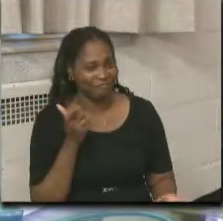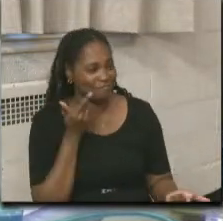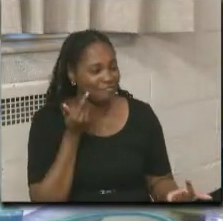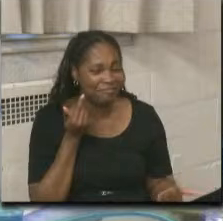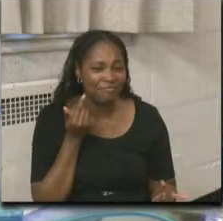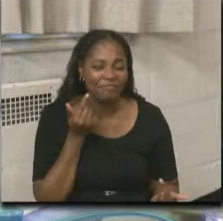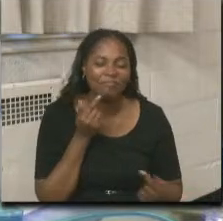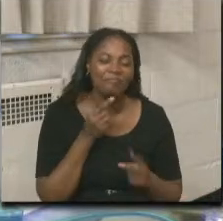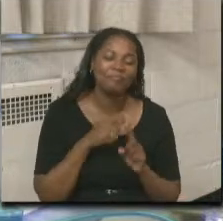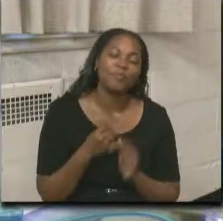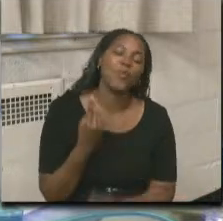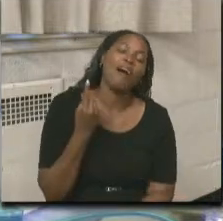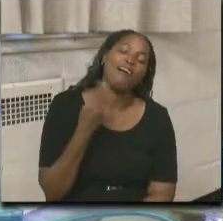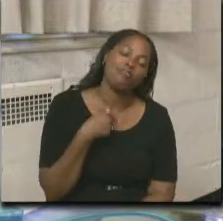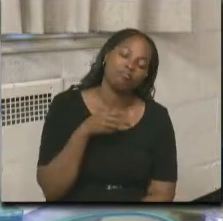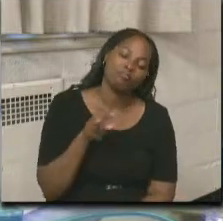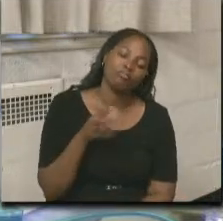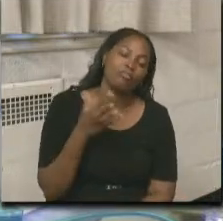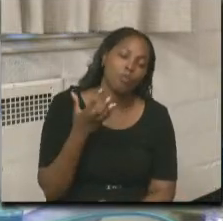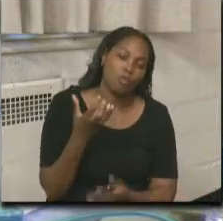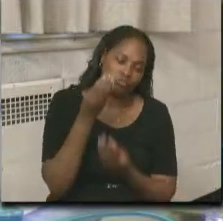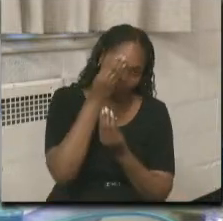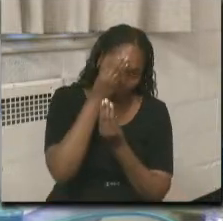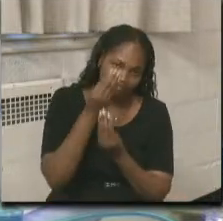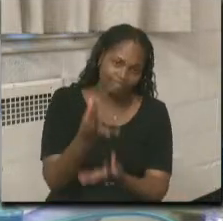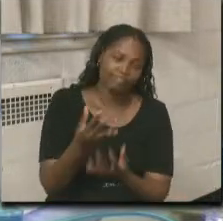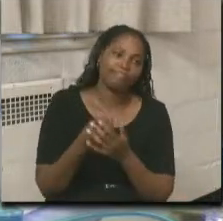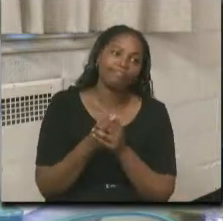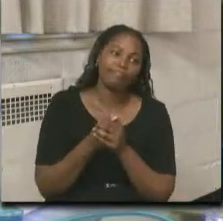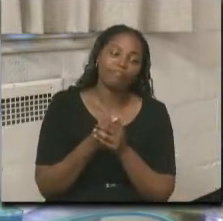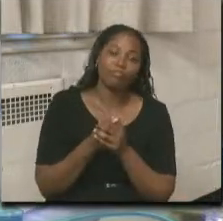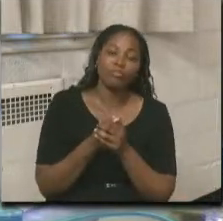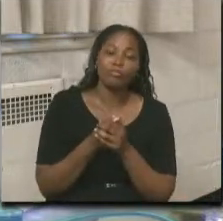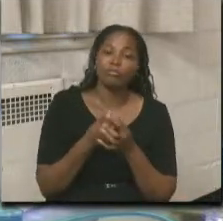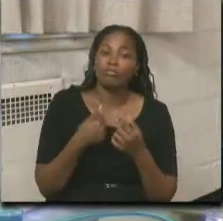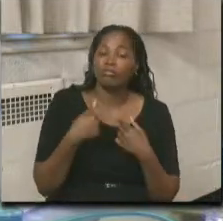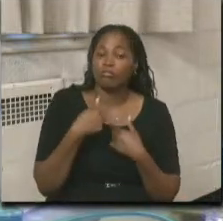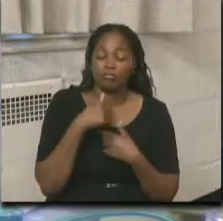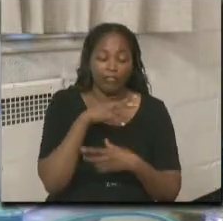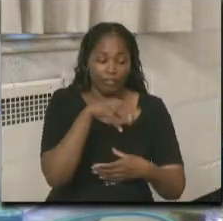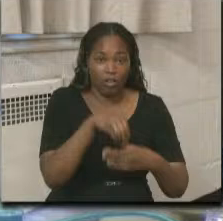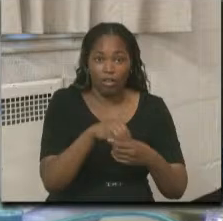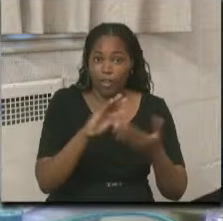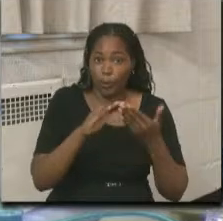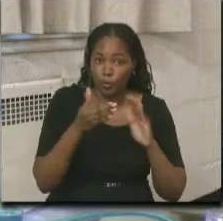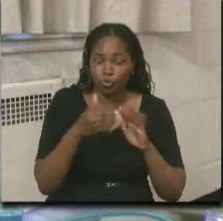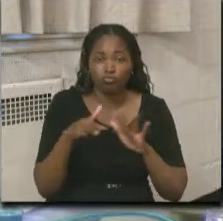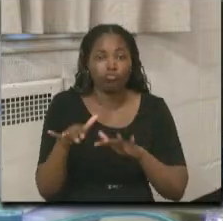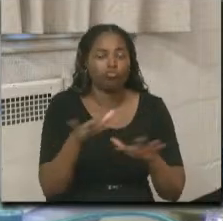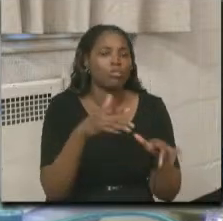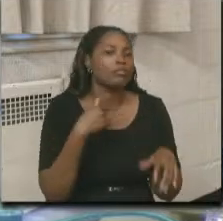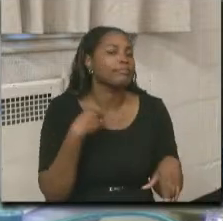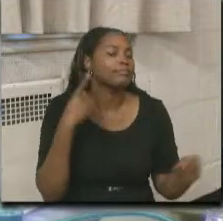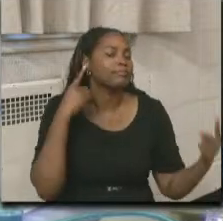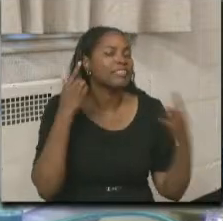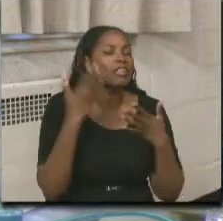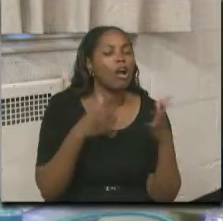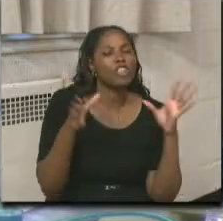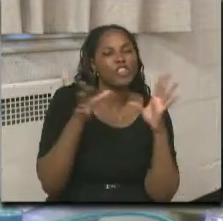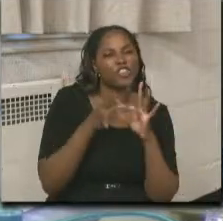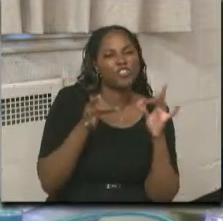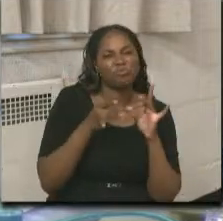But one thing I would like to say is that whenever I'm in the community and I hear people talking bad about